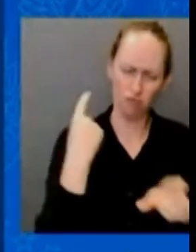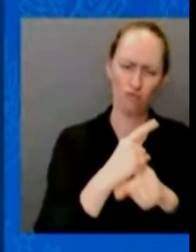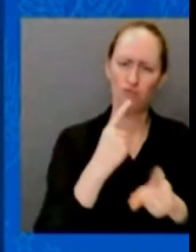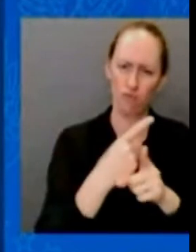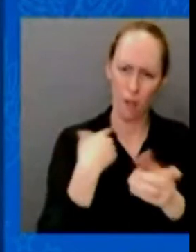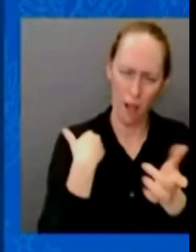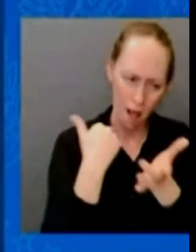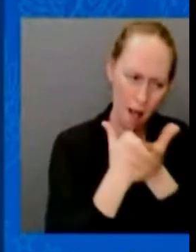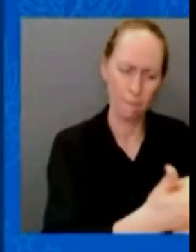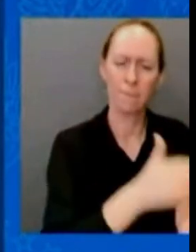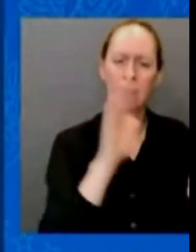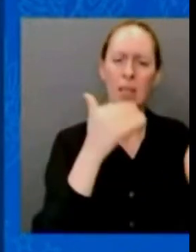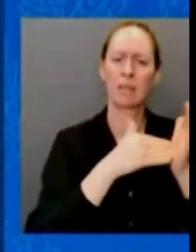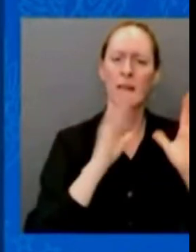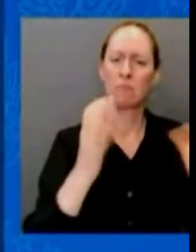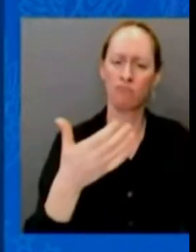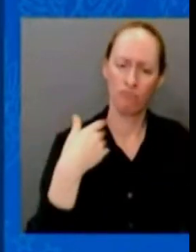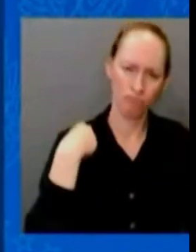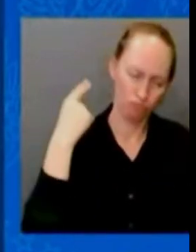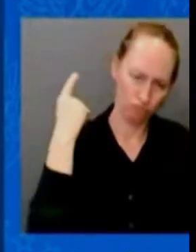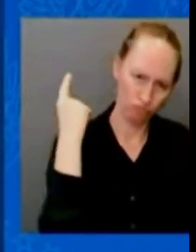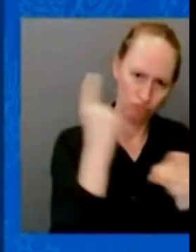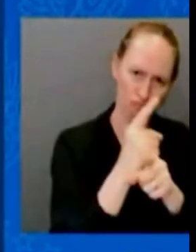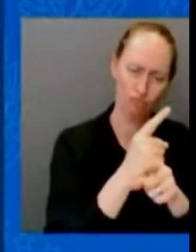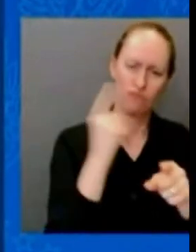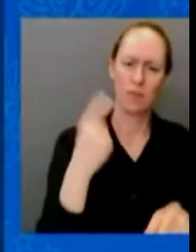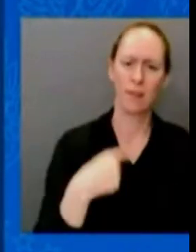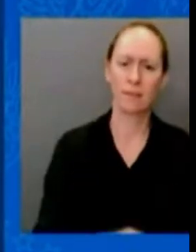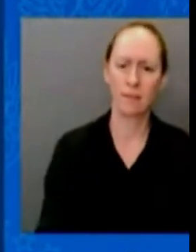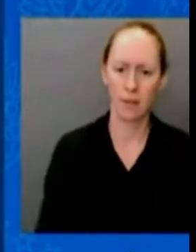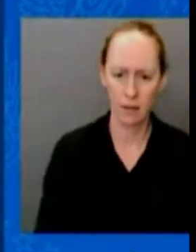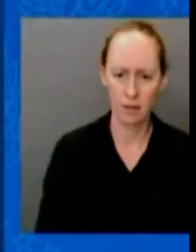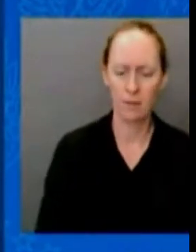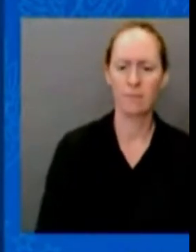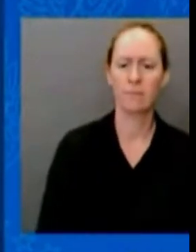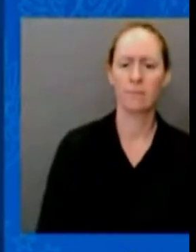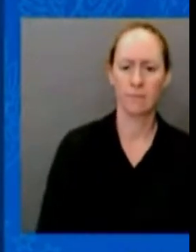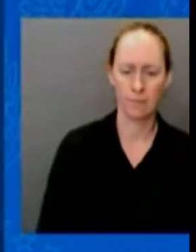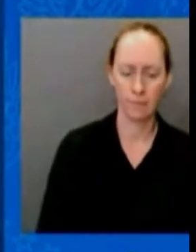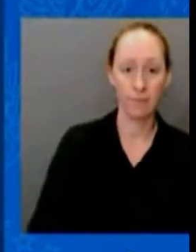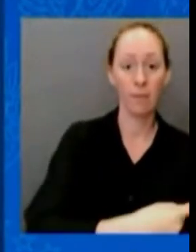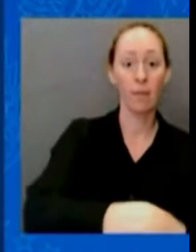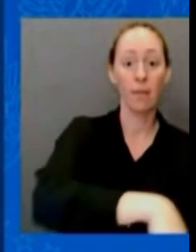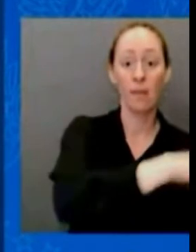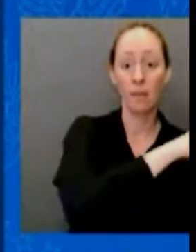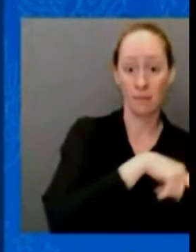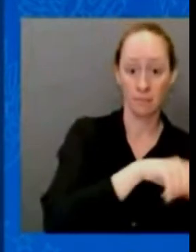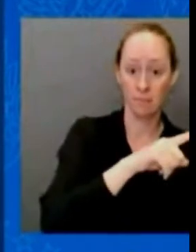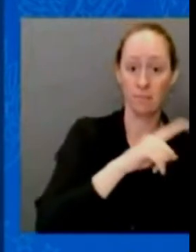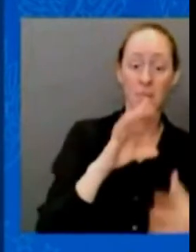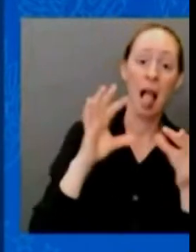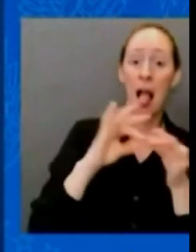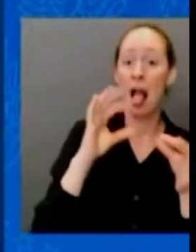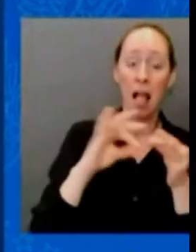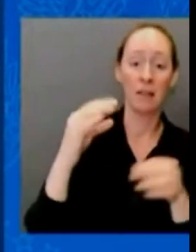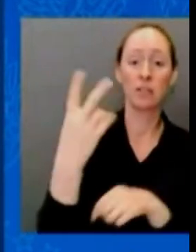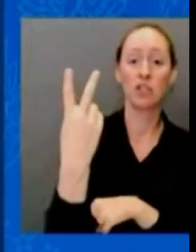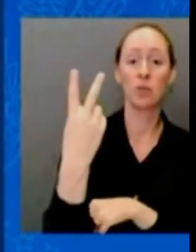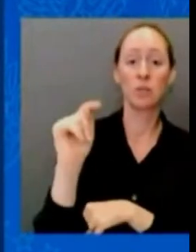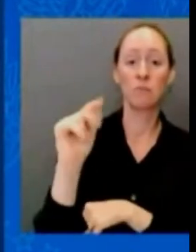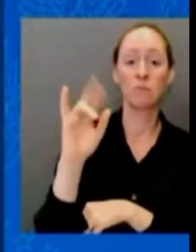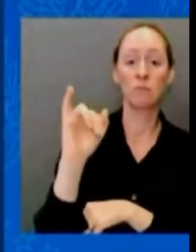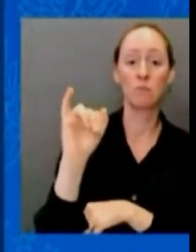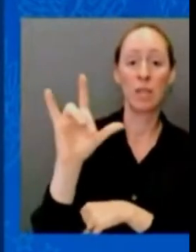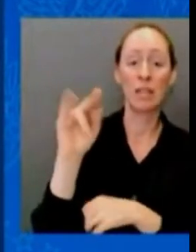not to those same folks who voted for a $2 trillion tax cut before I got in office to give away